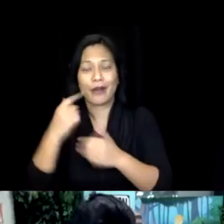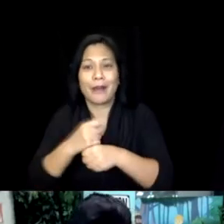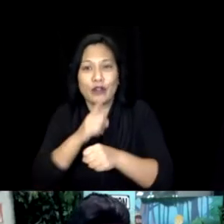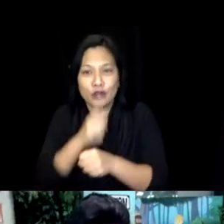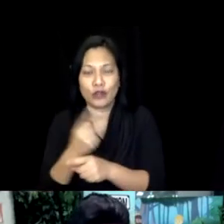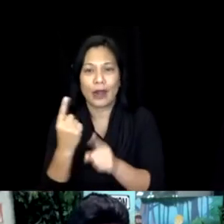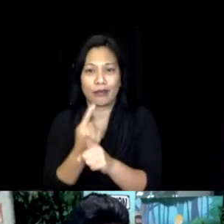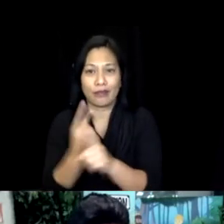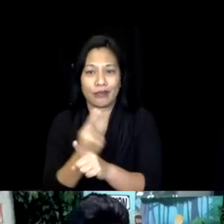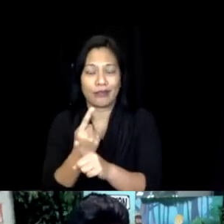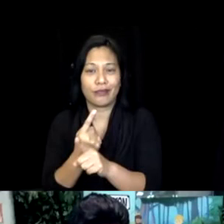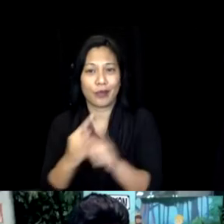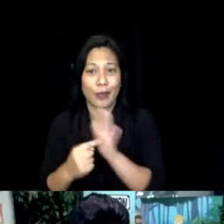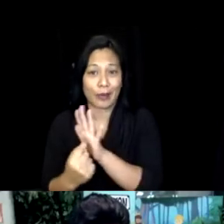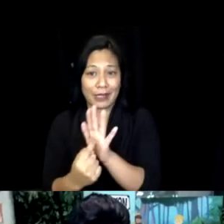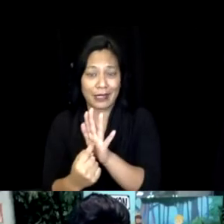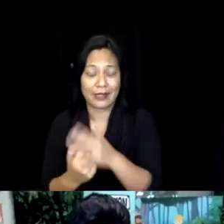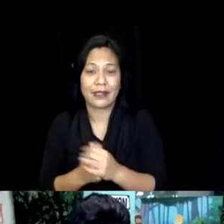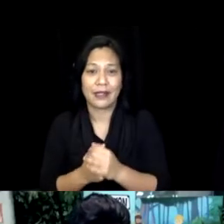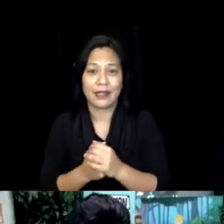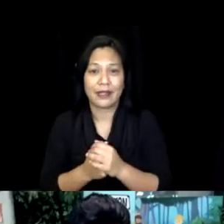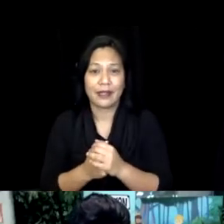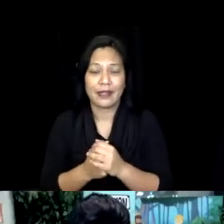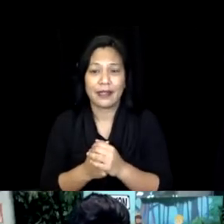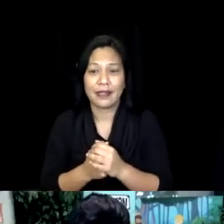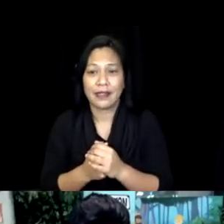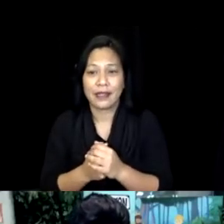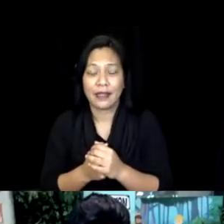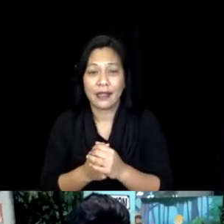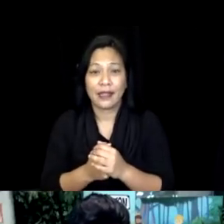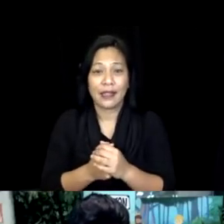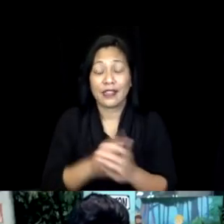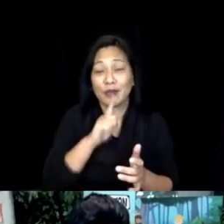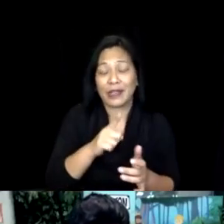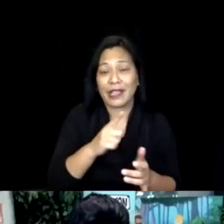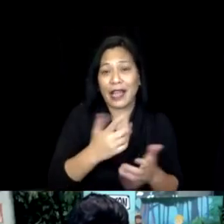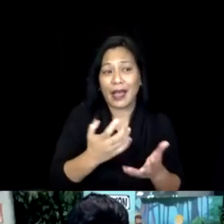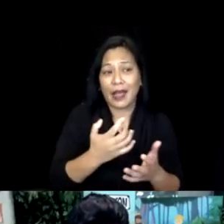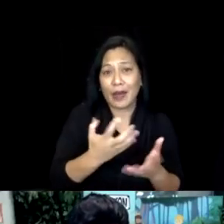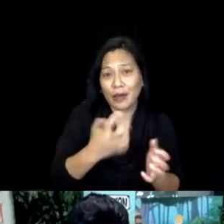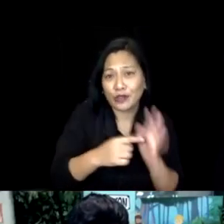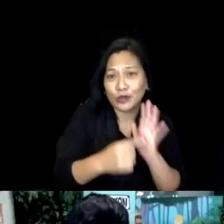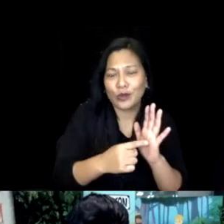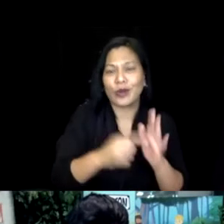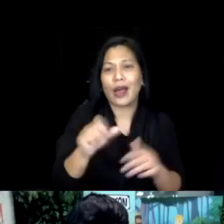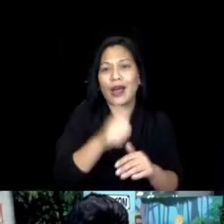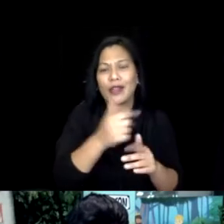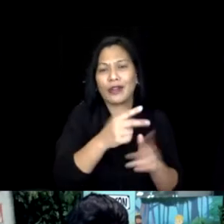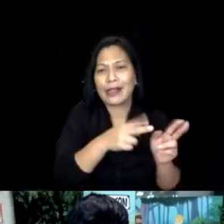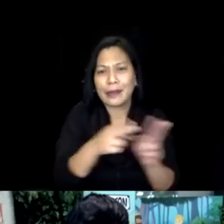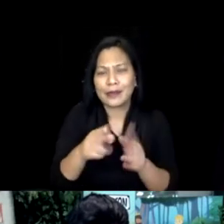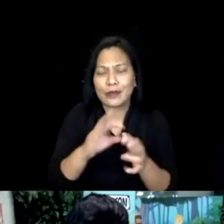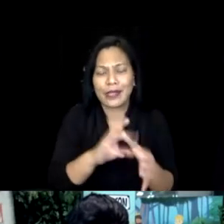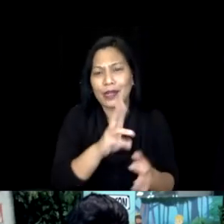But for, you know, I would like to have shown you other bits of Window Horses. I just showed you a bit of the trailer. That's the only thing that I had access to right